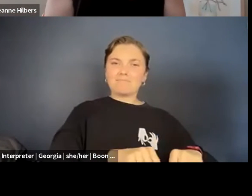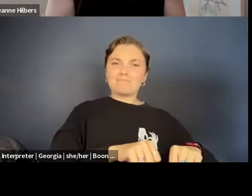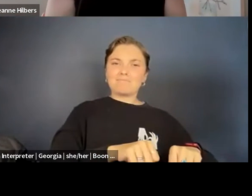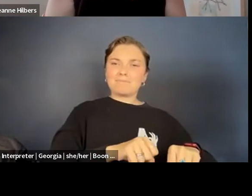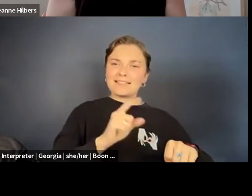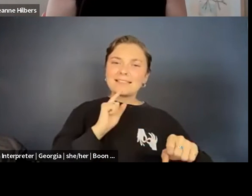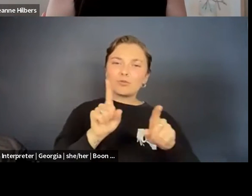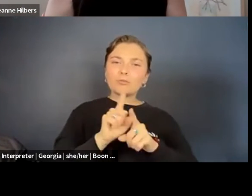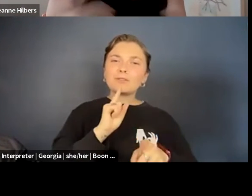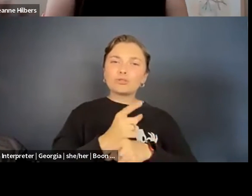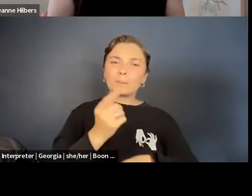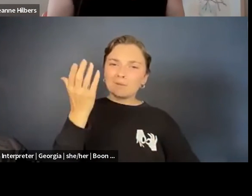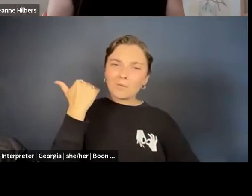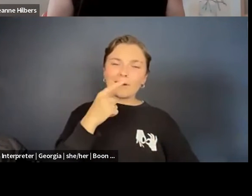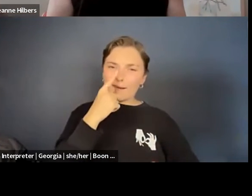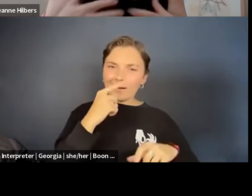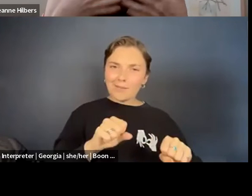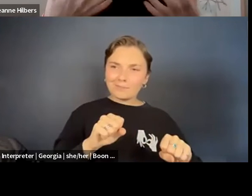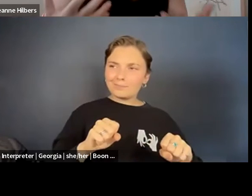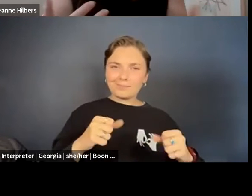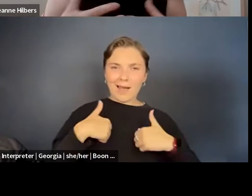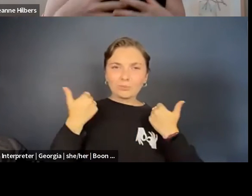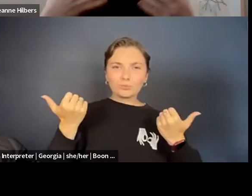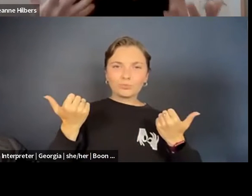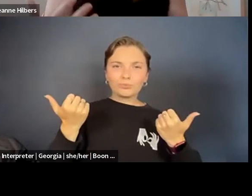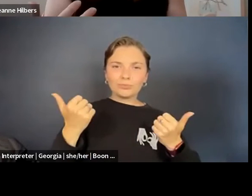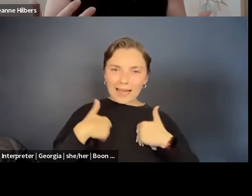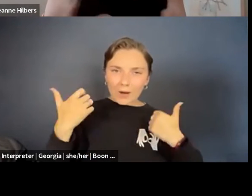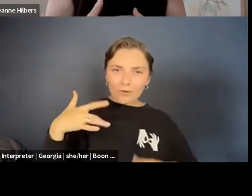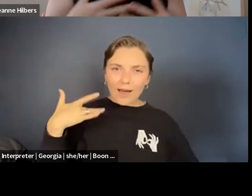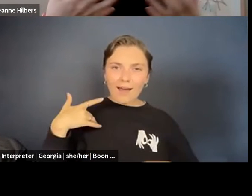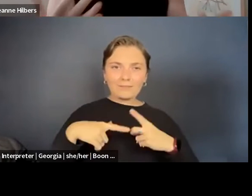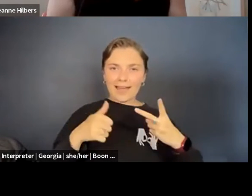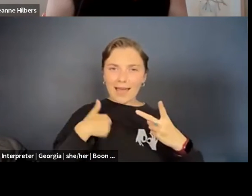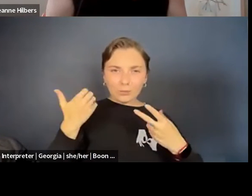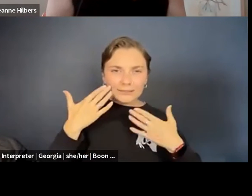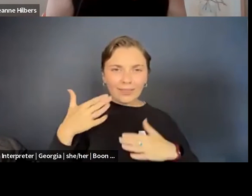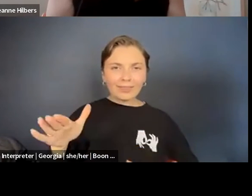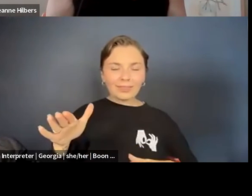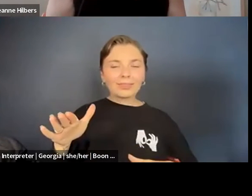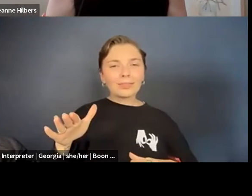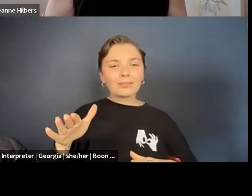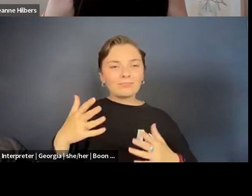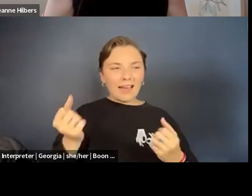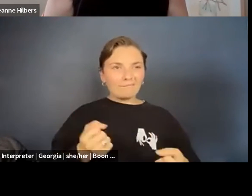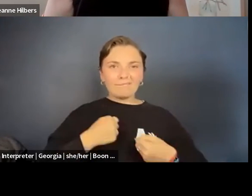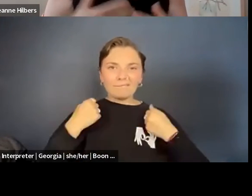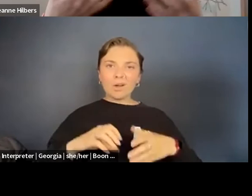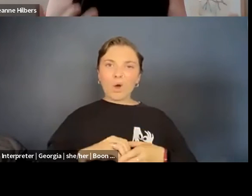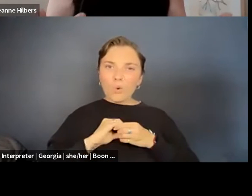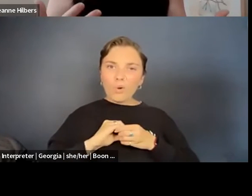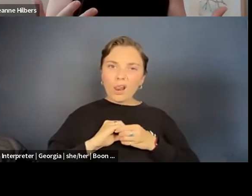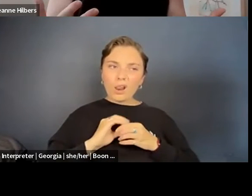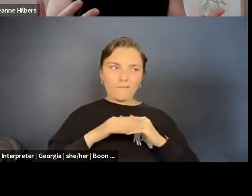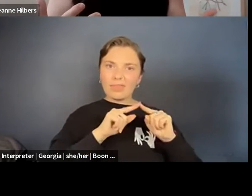mentioned before. It is ours. It is our lives. It is our deaths. We have ownership